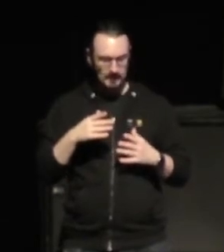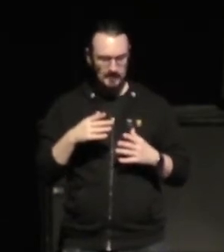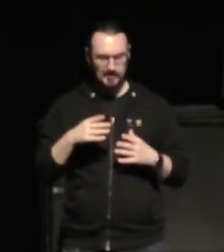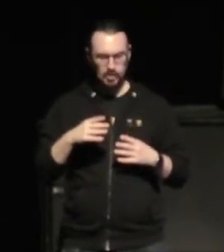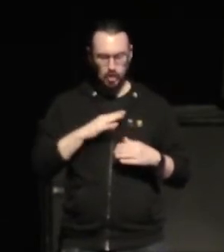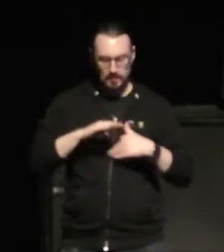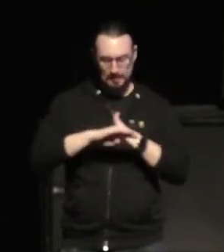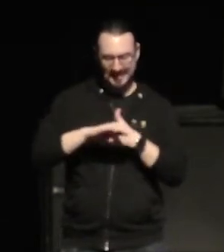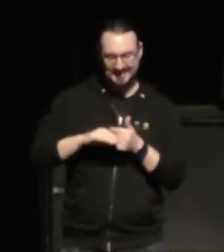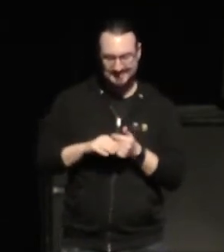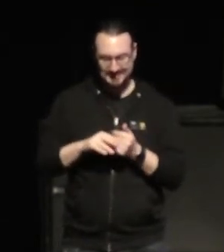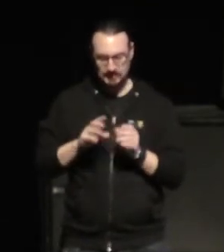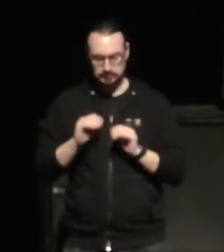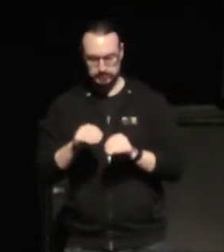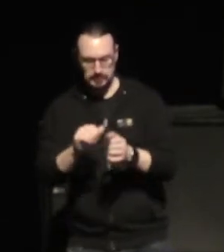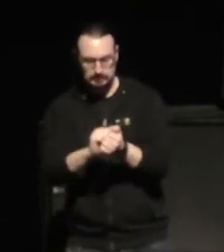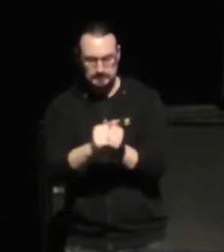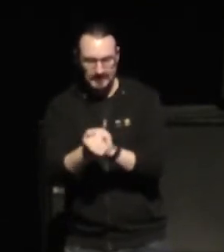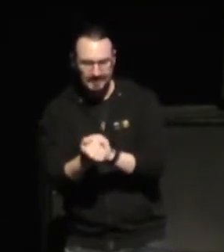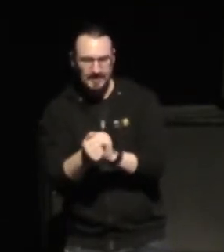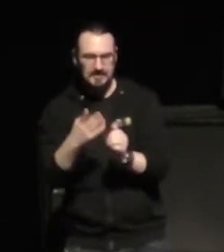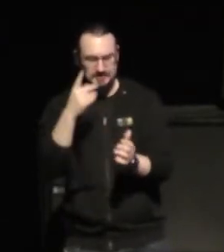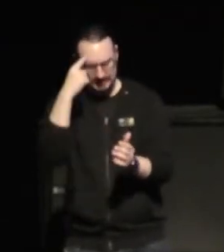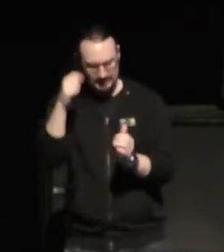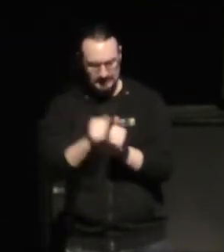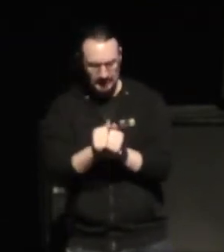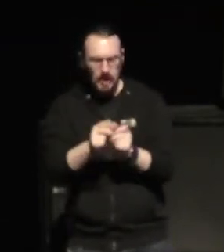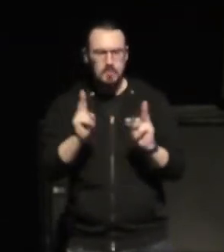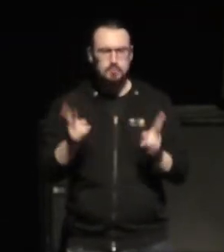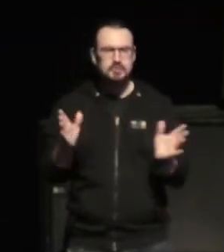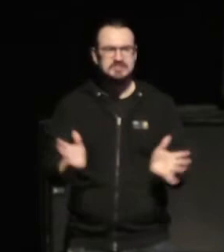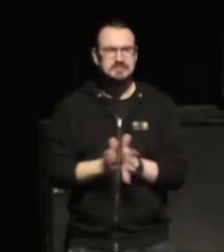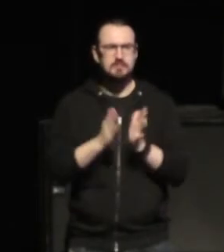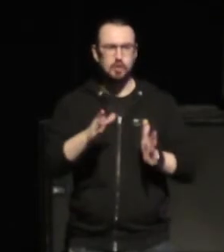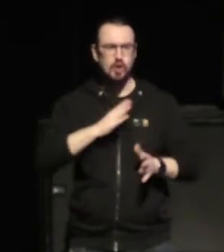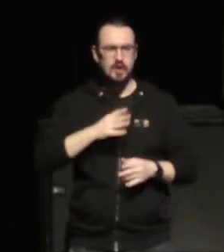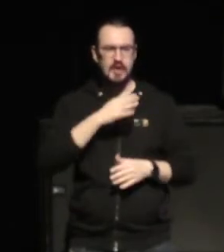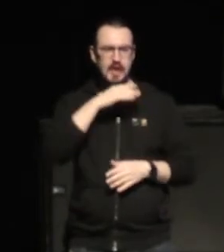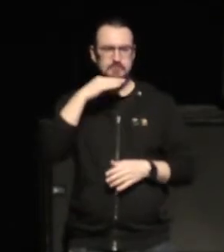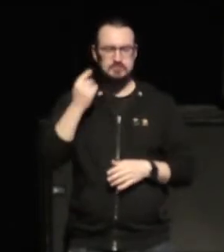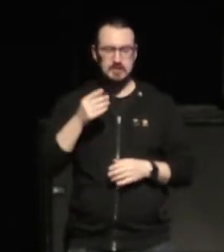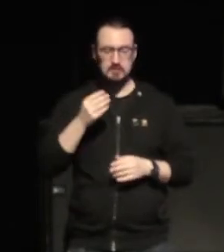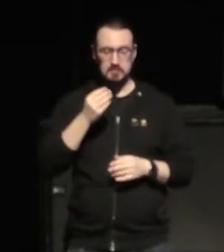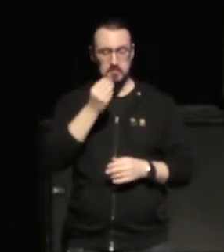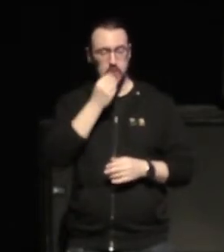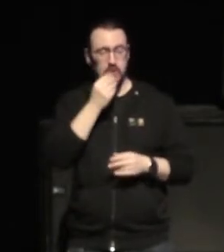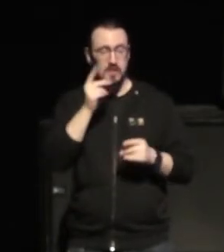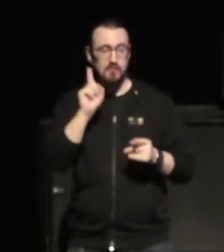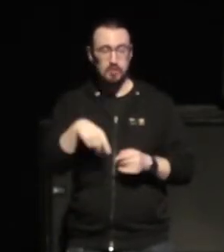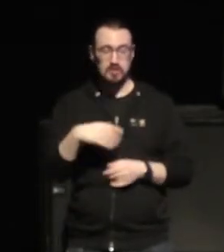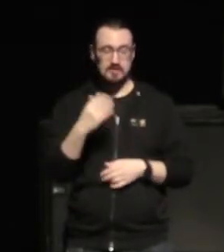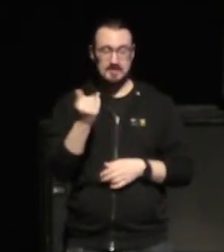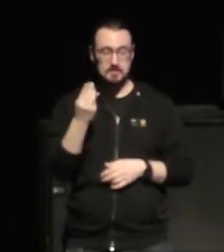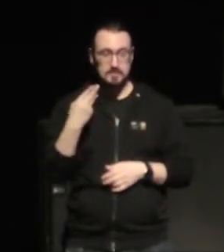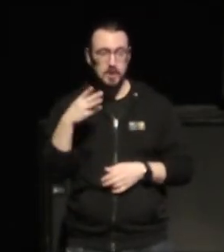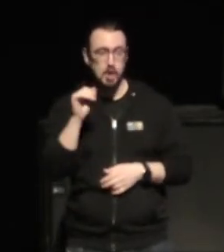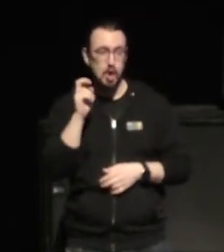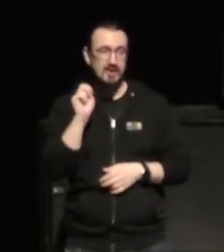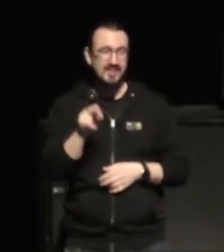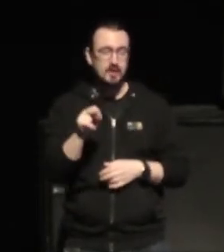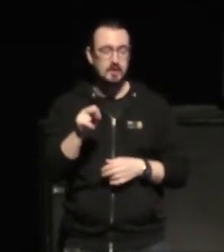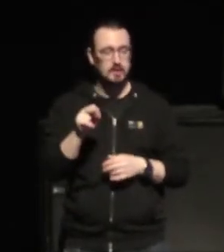planetary boundaries and still produce this healthy diet for 10 billion people? Is it even possible?